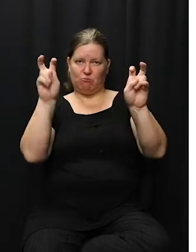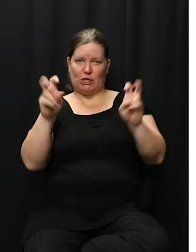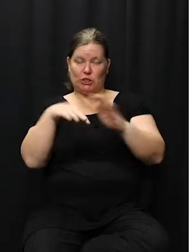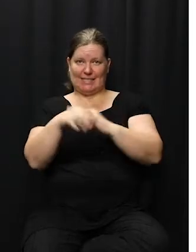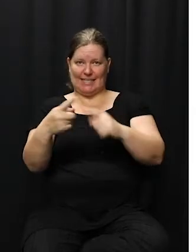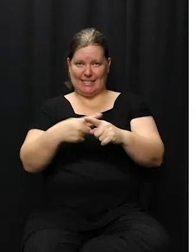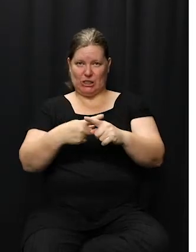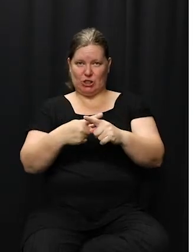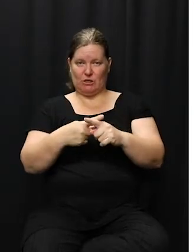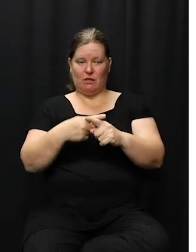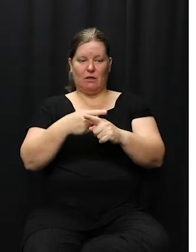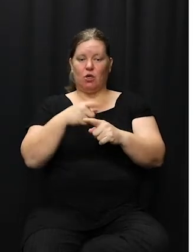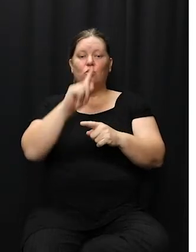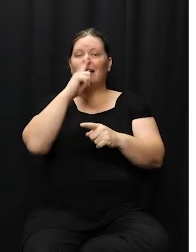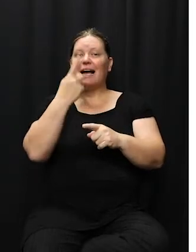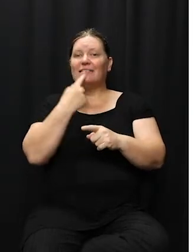one.